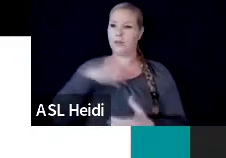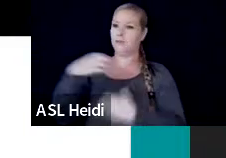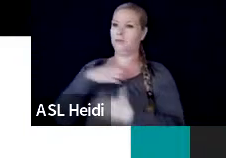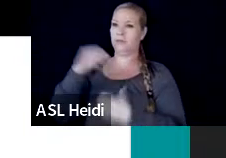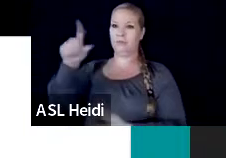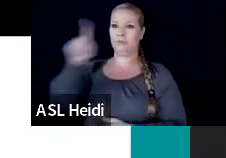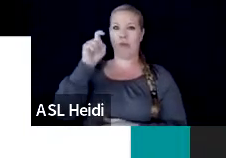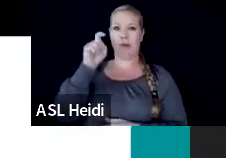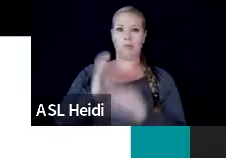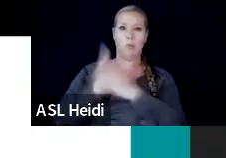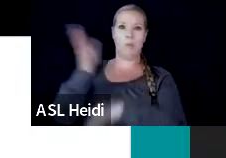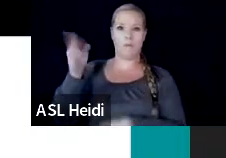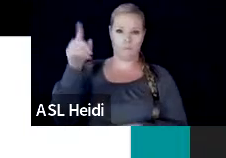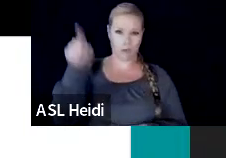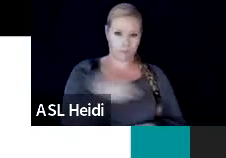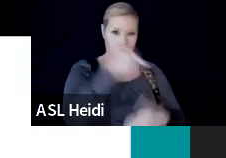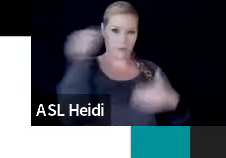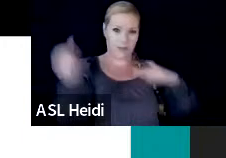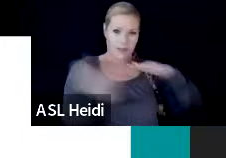slide.